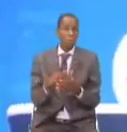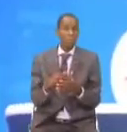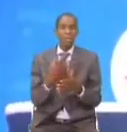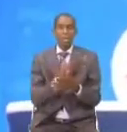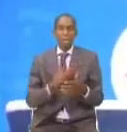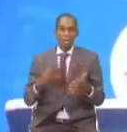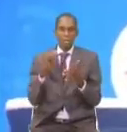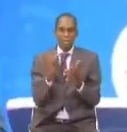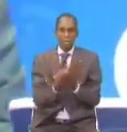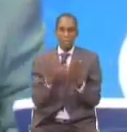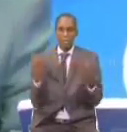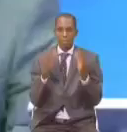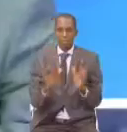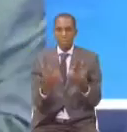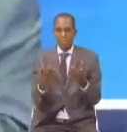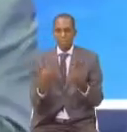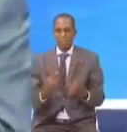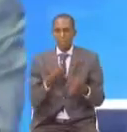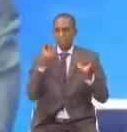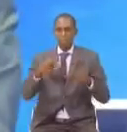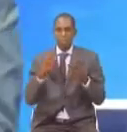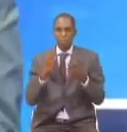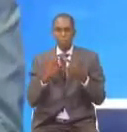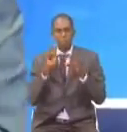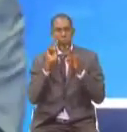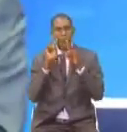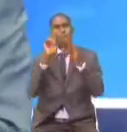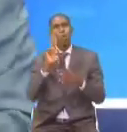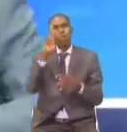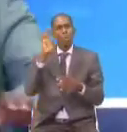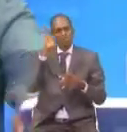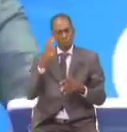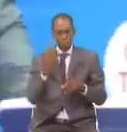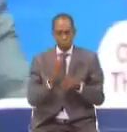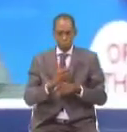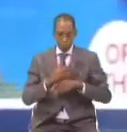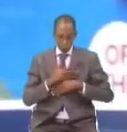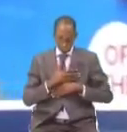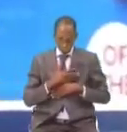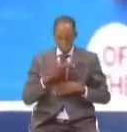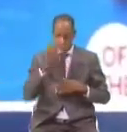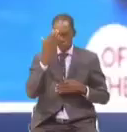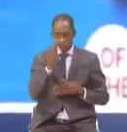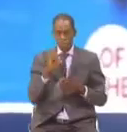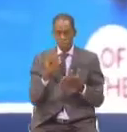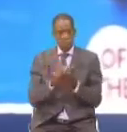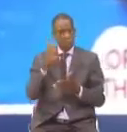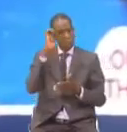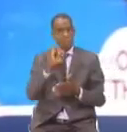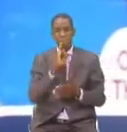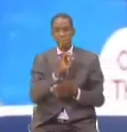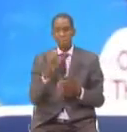not even look up, and then he smote his breast. He knew that he was a sinner, and all the prayer he